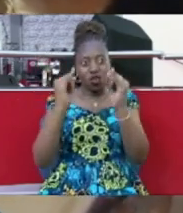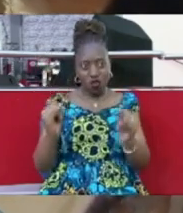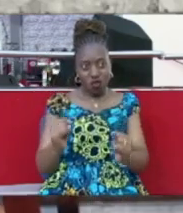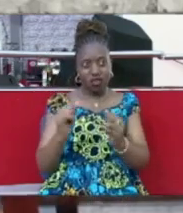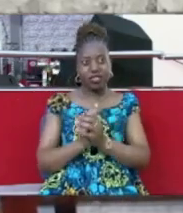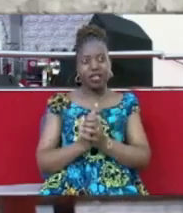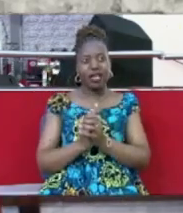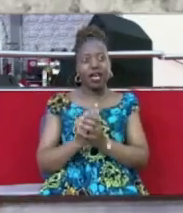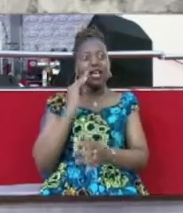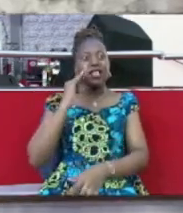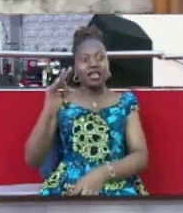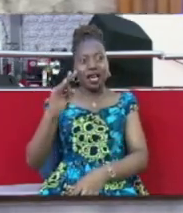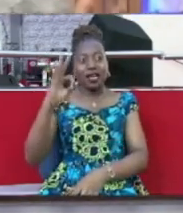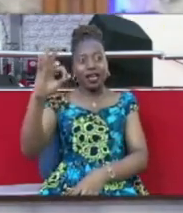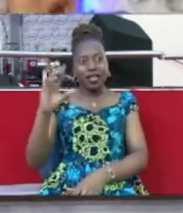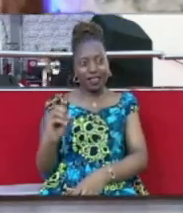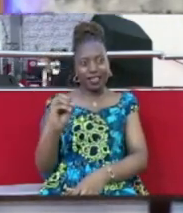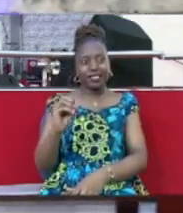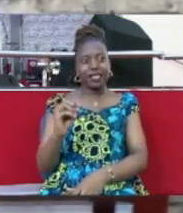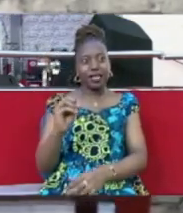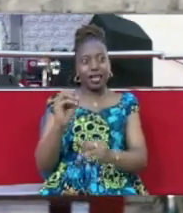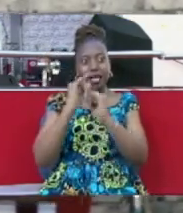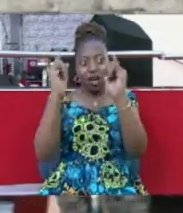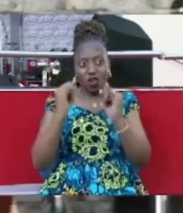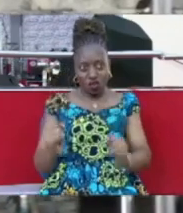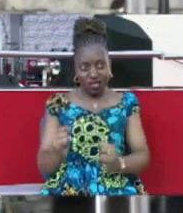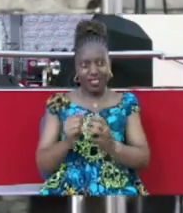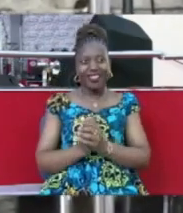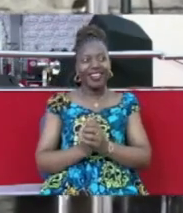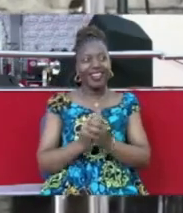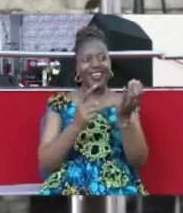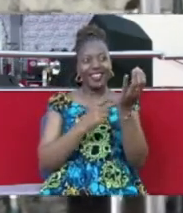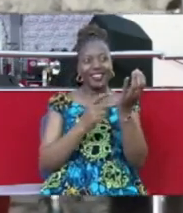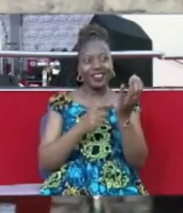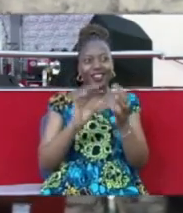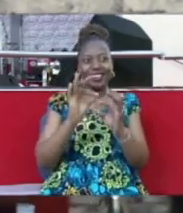The Lord Jesus. Can just put